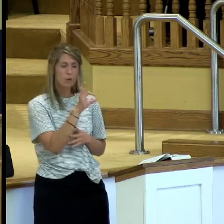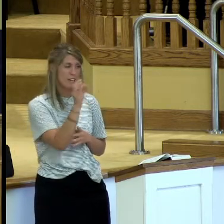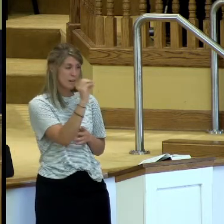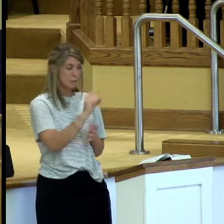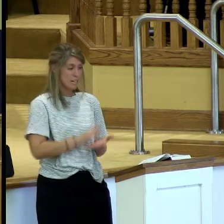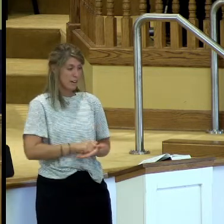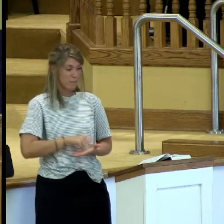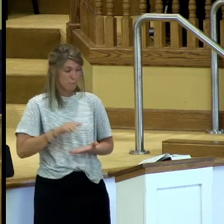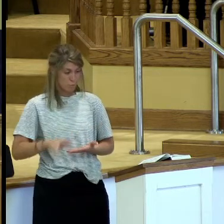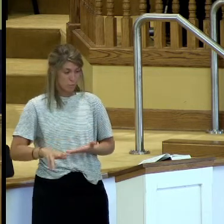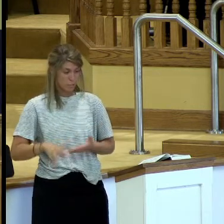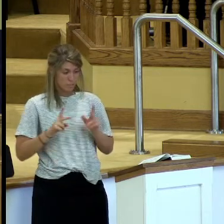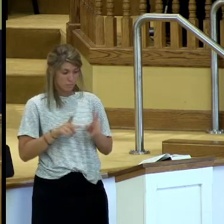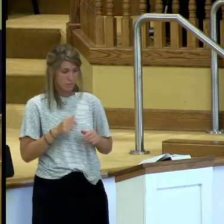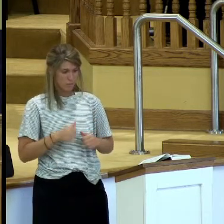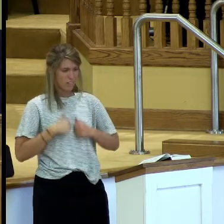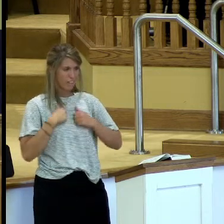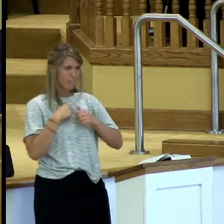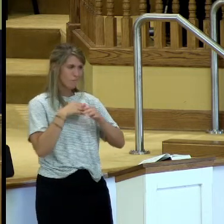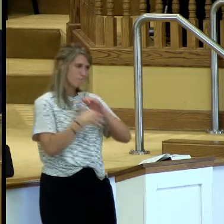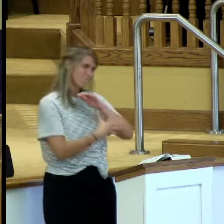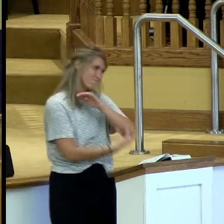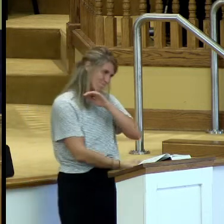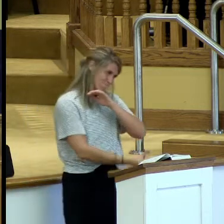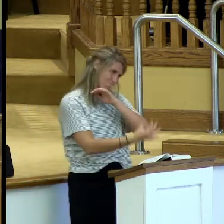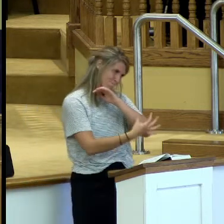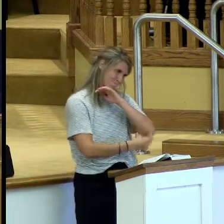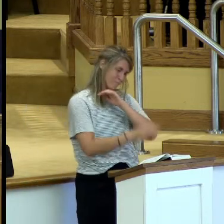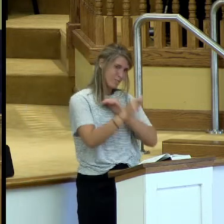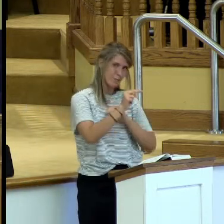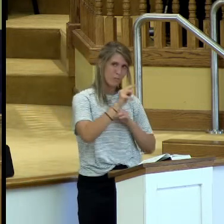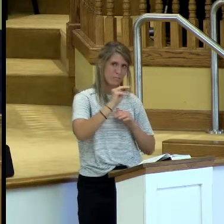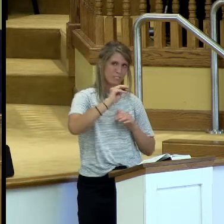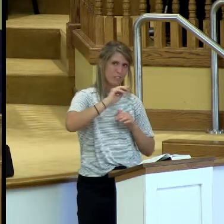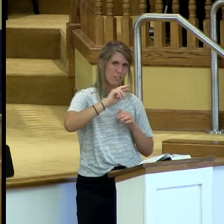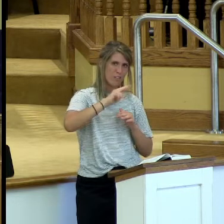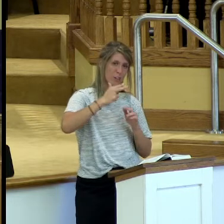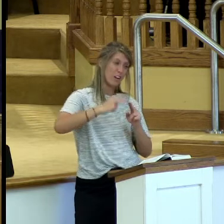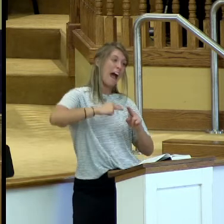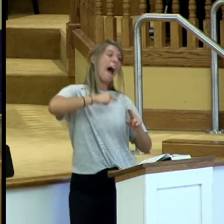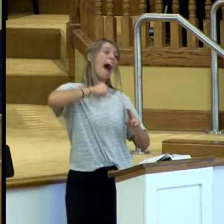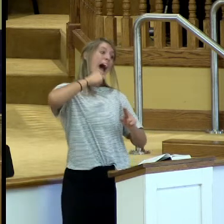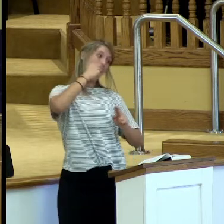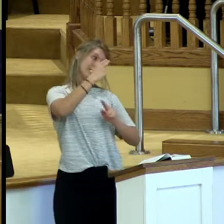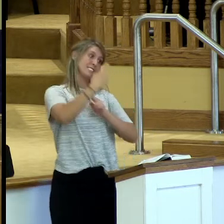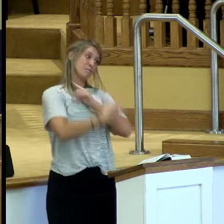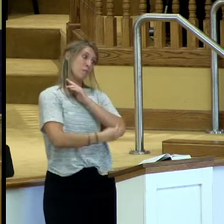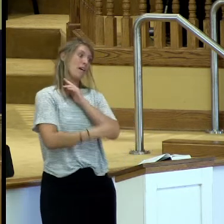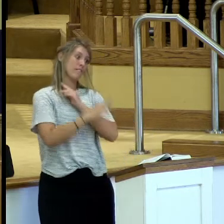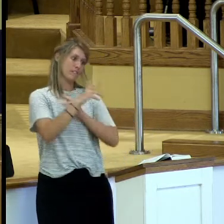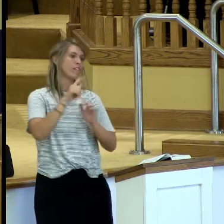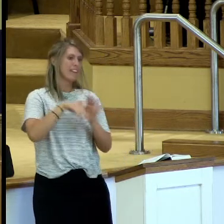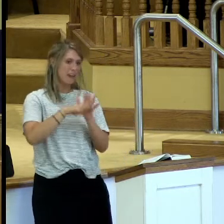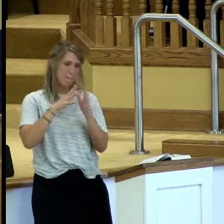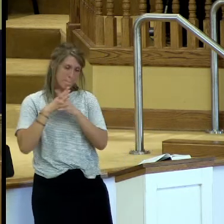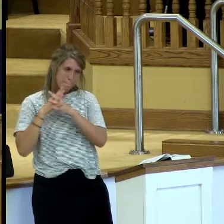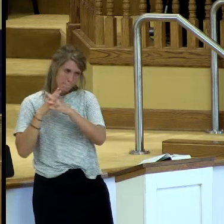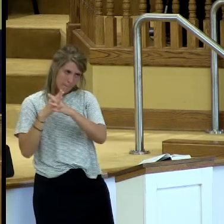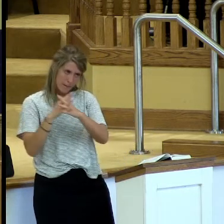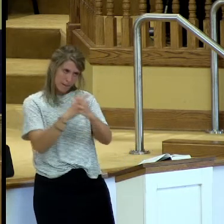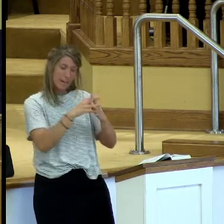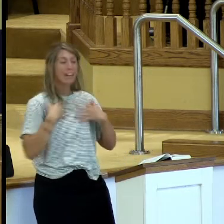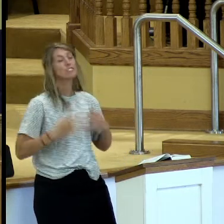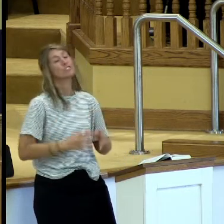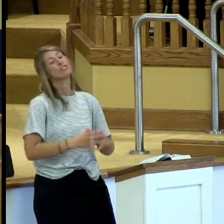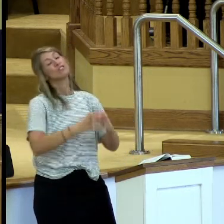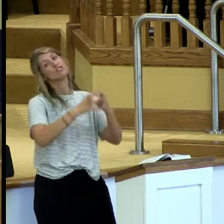49% of abortion patients live below poverty. New Mexico's third highest poverty rate in America. Wow. It's got so